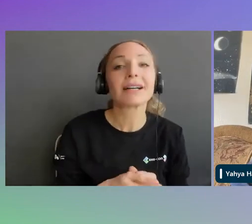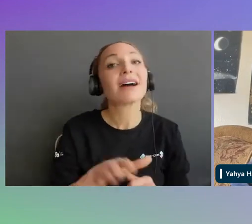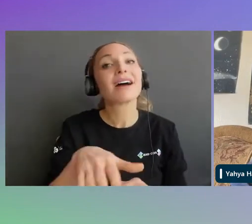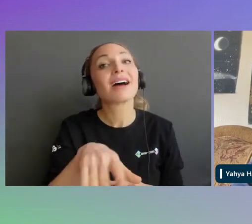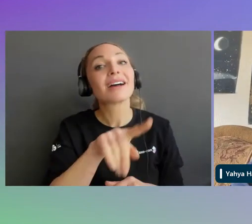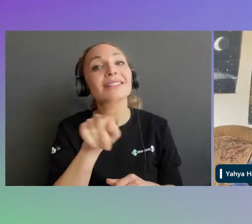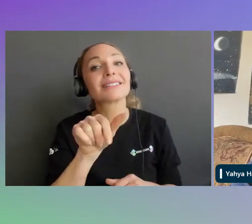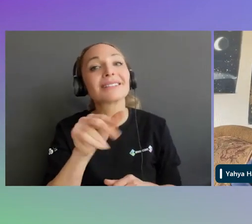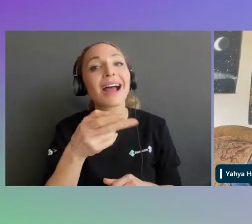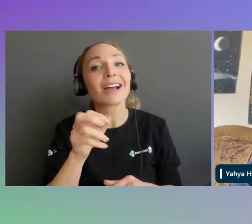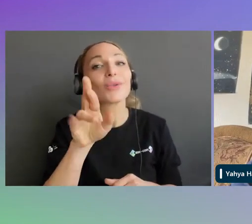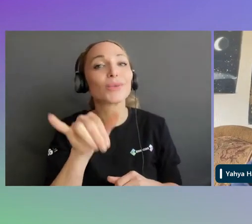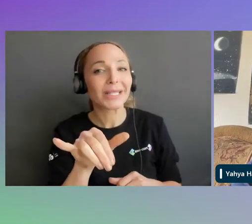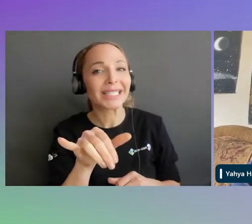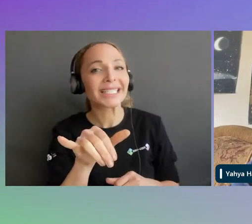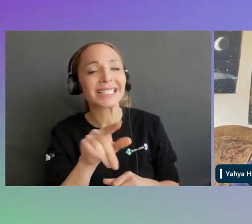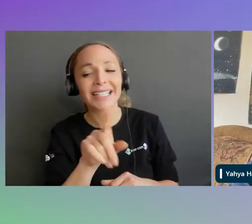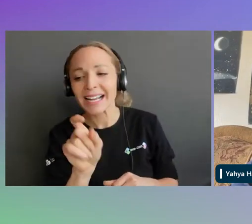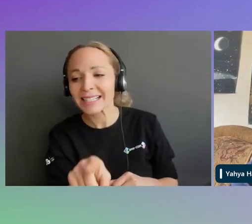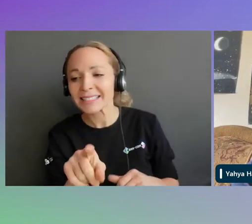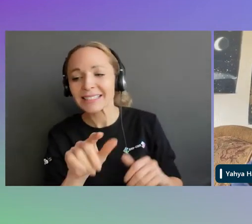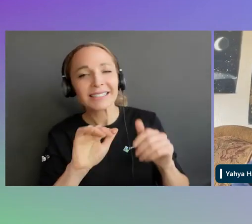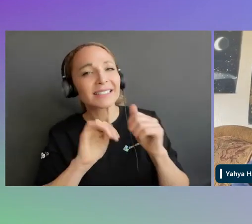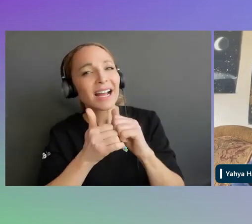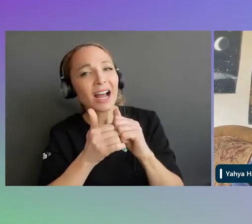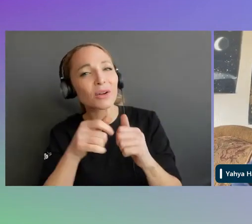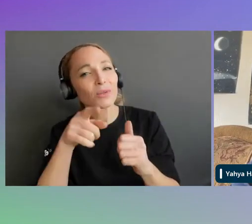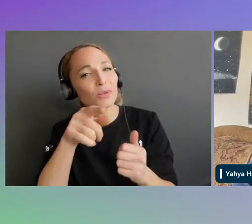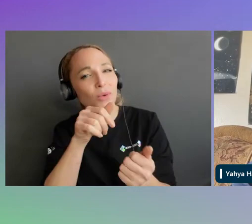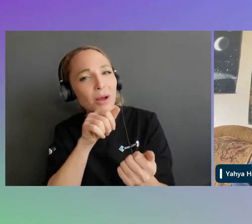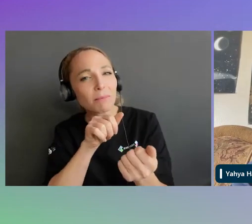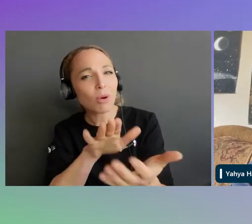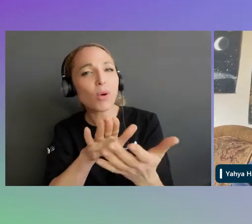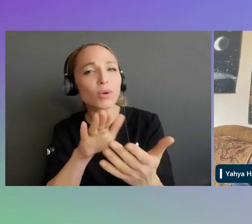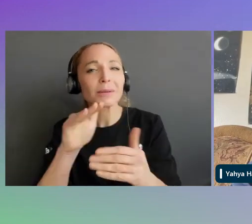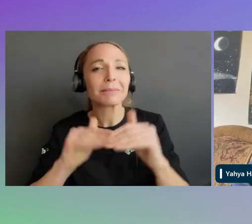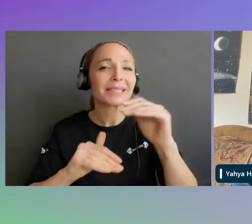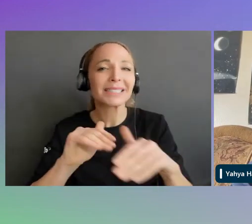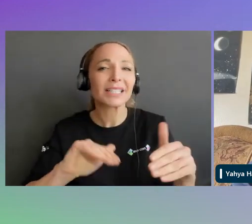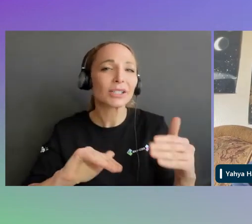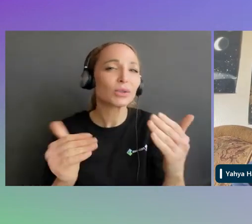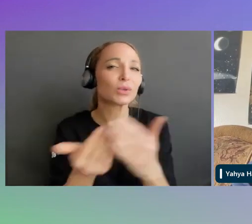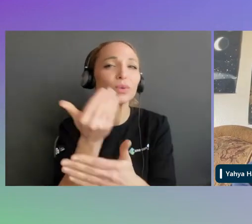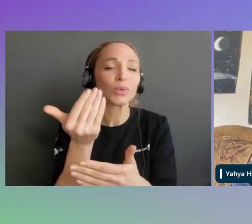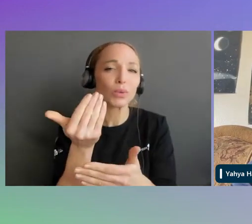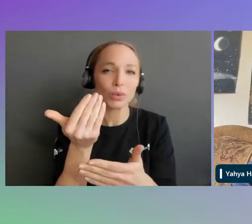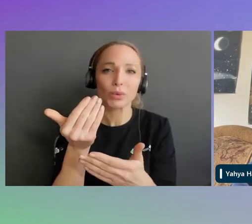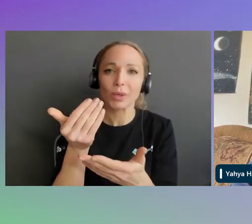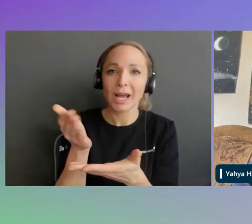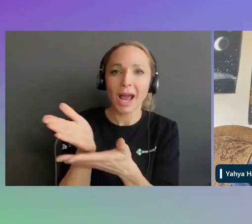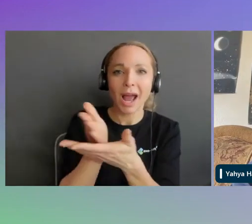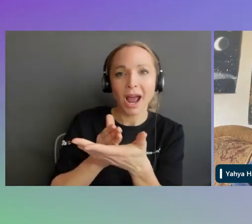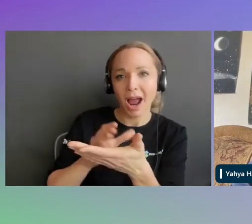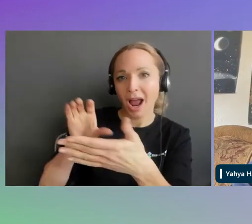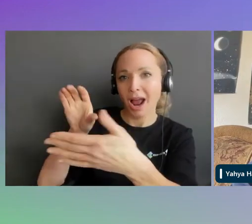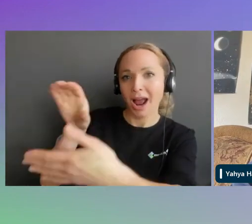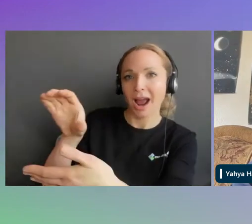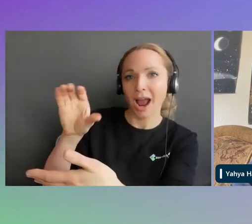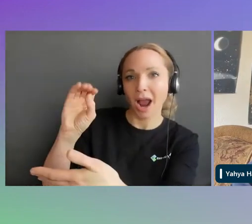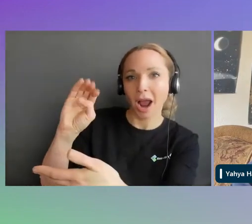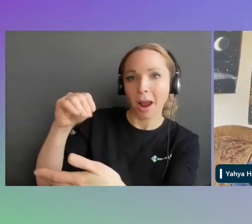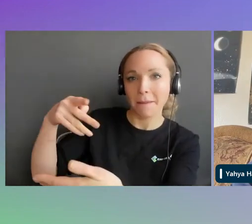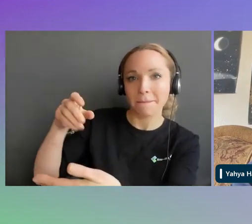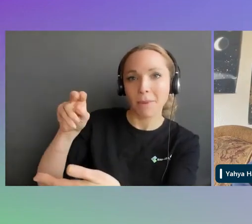Zachary is asking, how do you approach building a new component from an accessibility standpoint? So if you were delivered a Figma